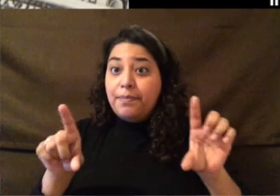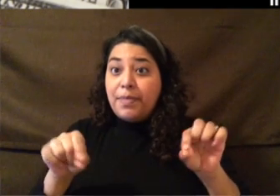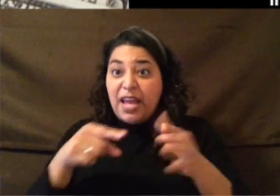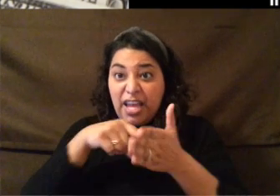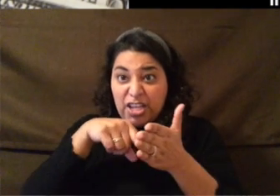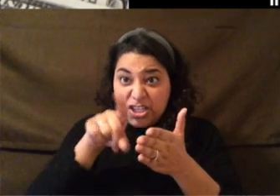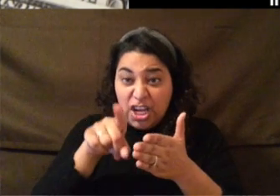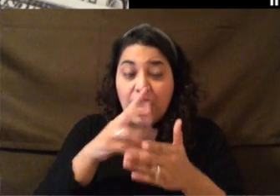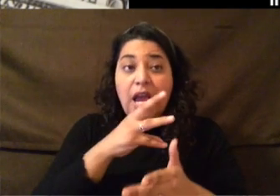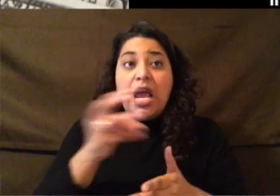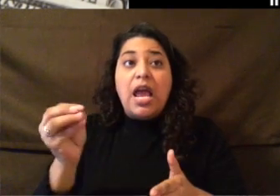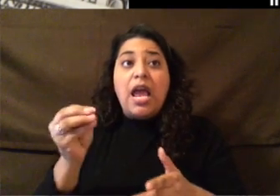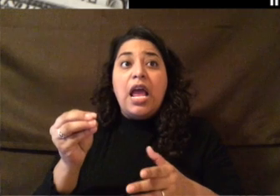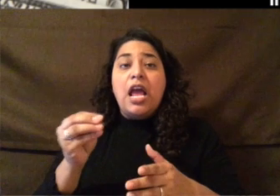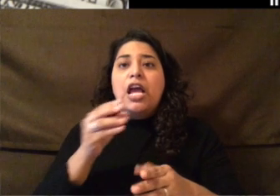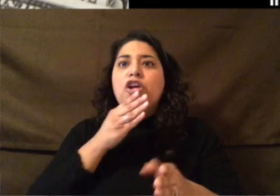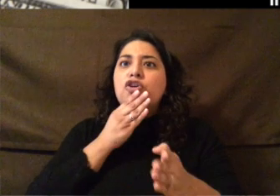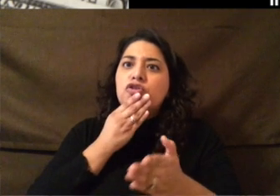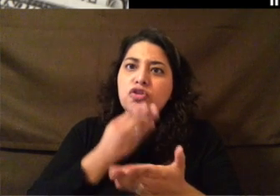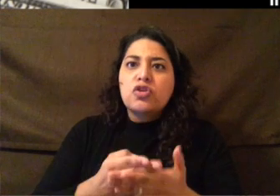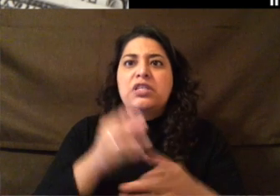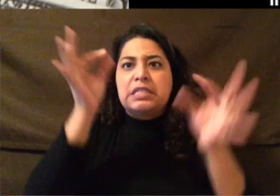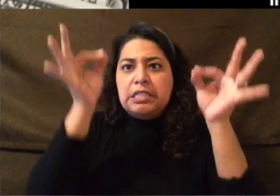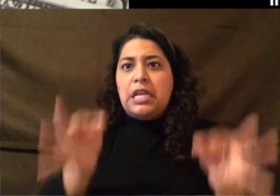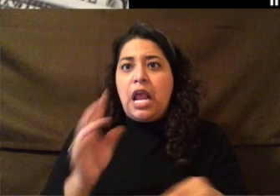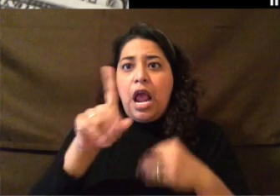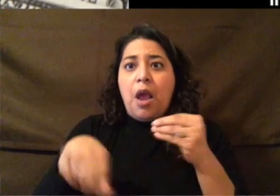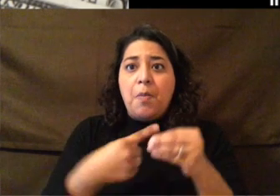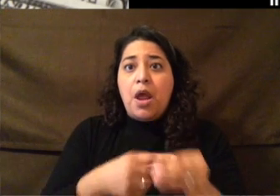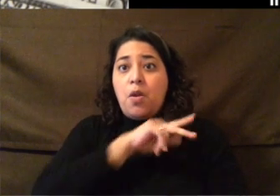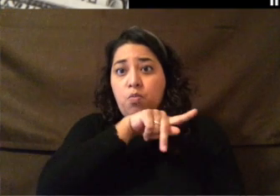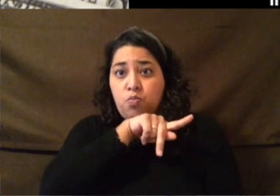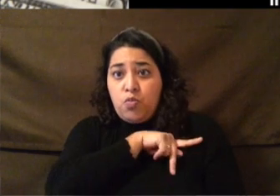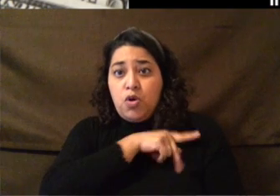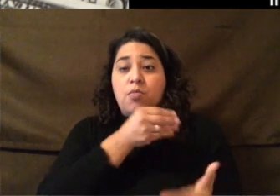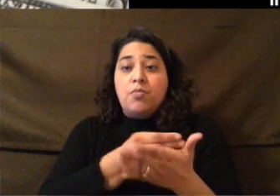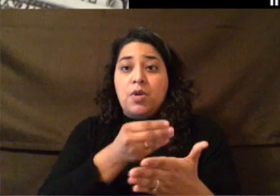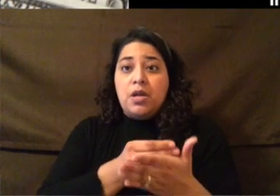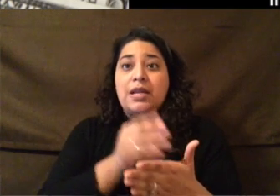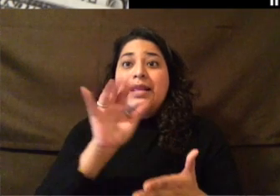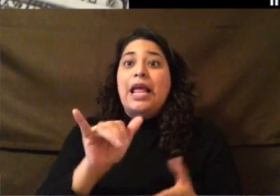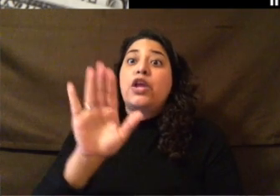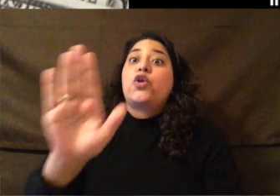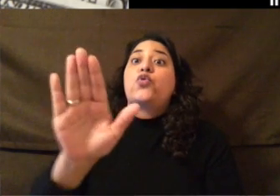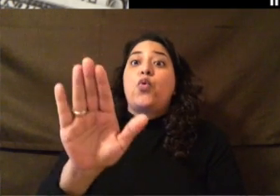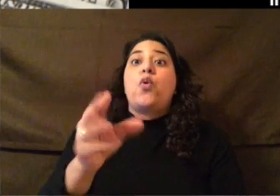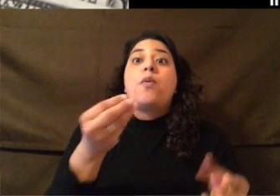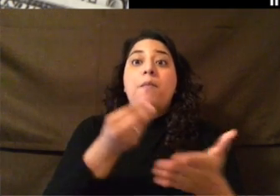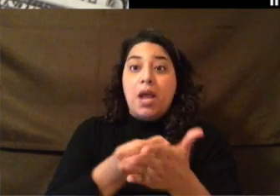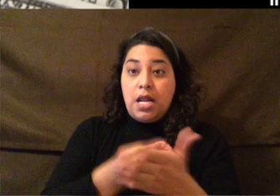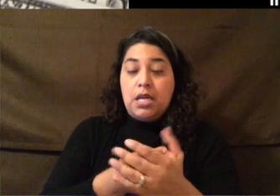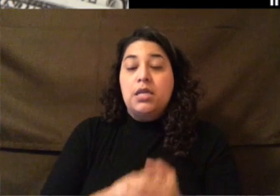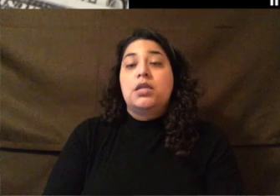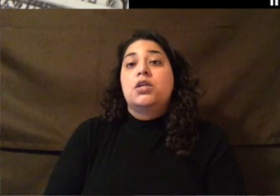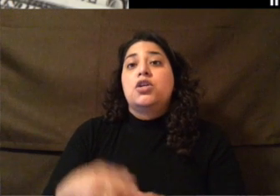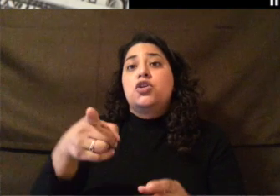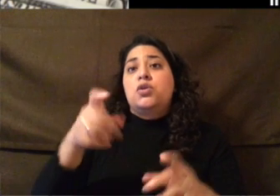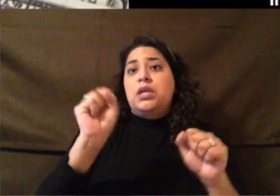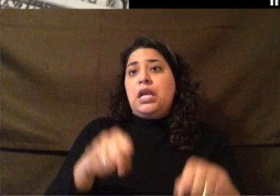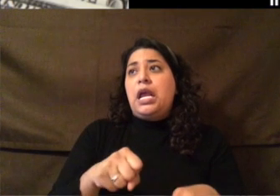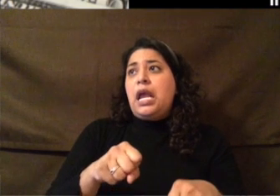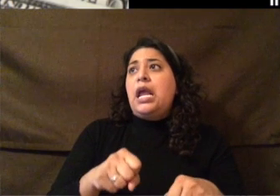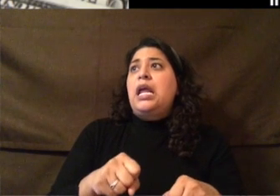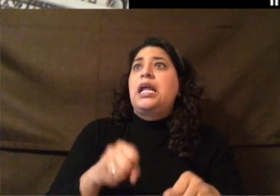the knowledge of making appropriate decisions about personal finance, okay? And personal finance means your own money.